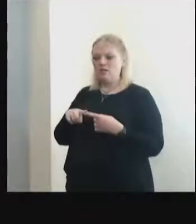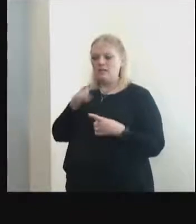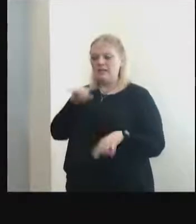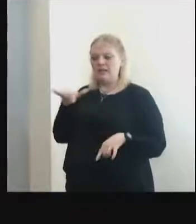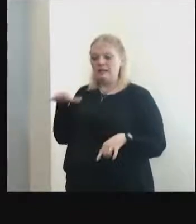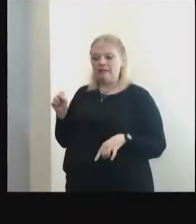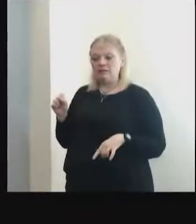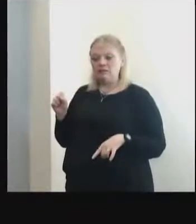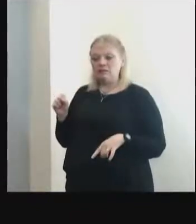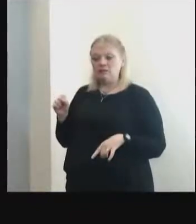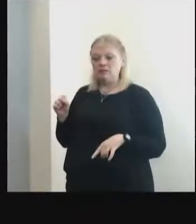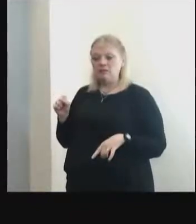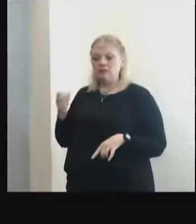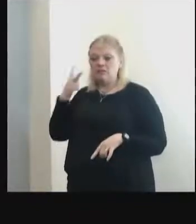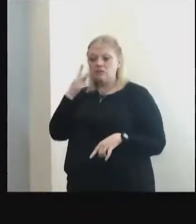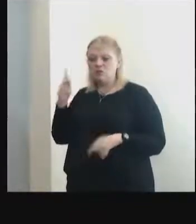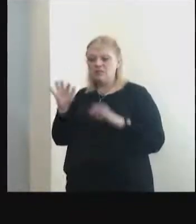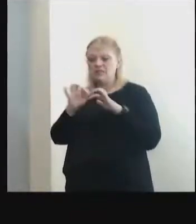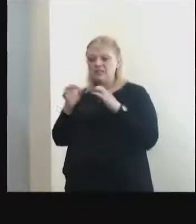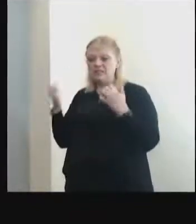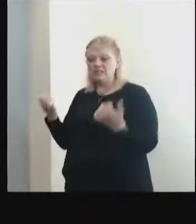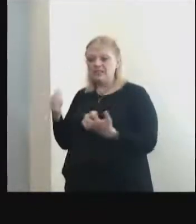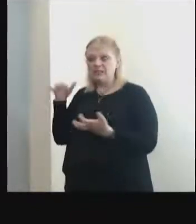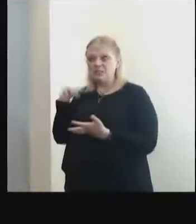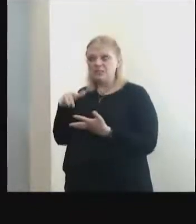Have you seen the Bills Stadium study yet?